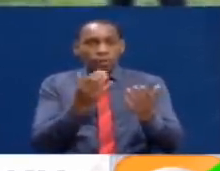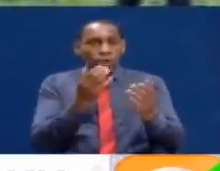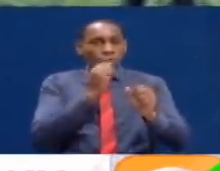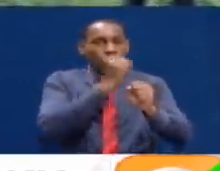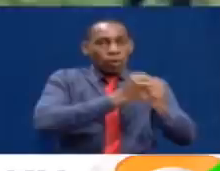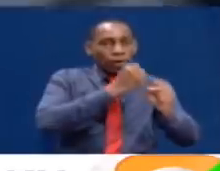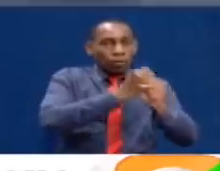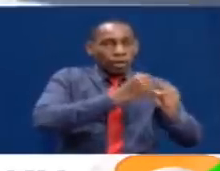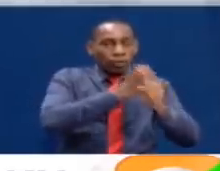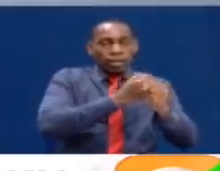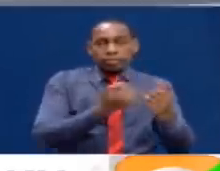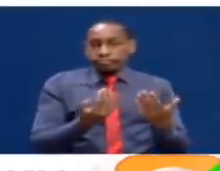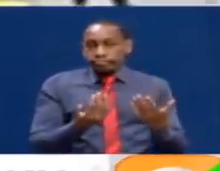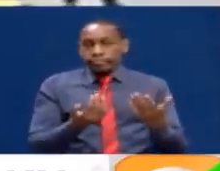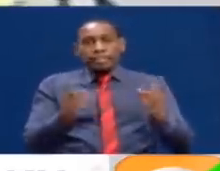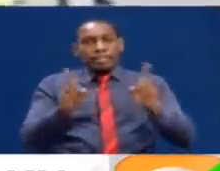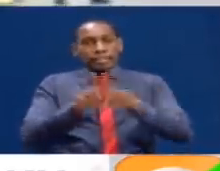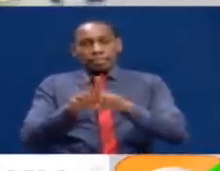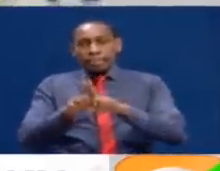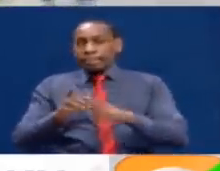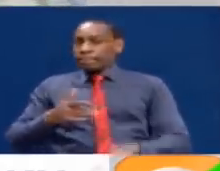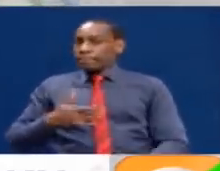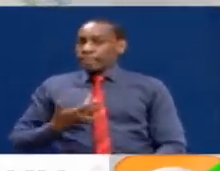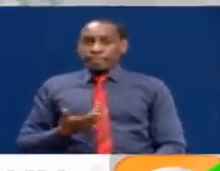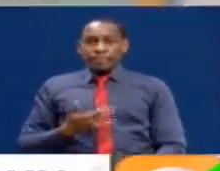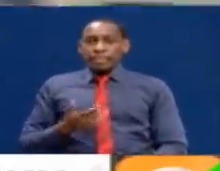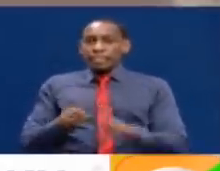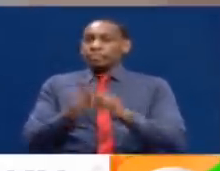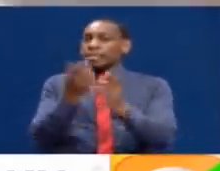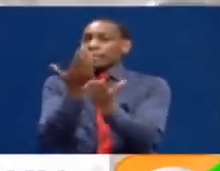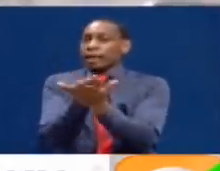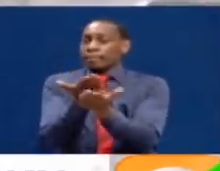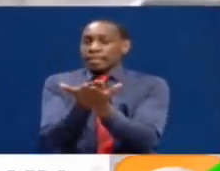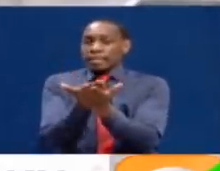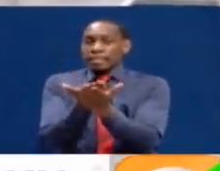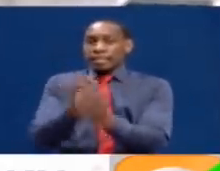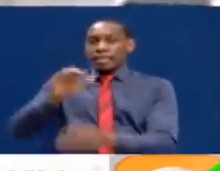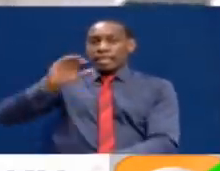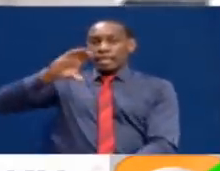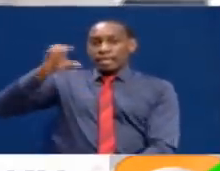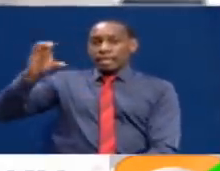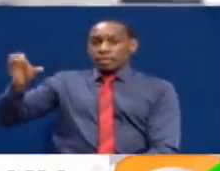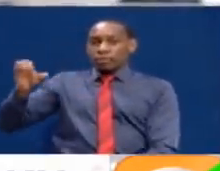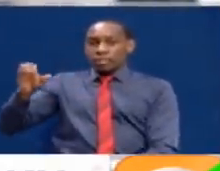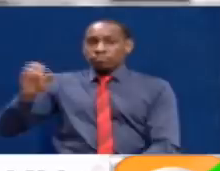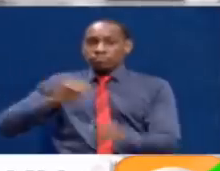conducting some of the activities. And they are also appealing to the county